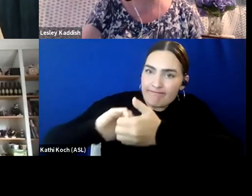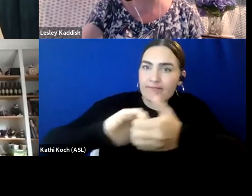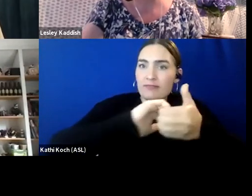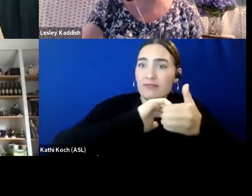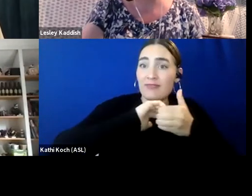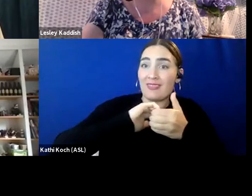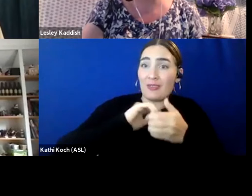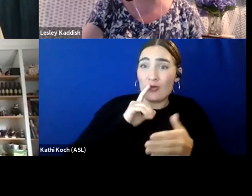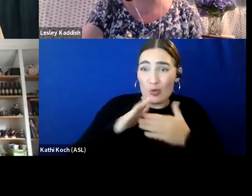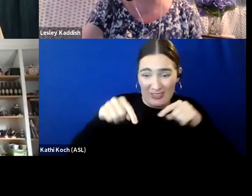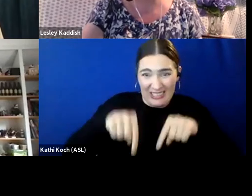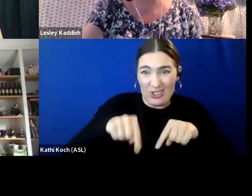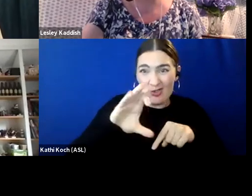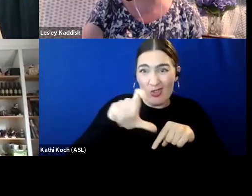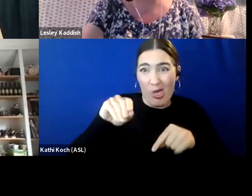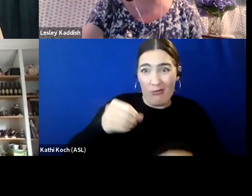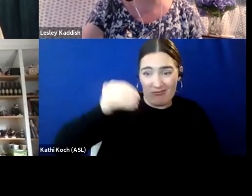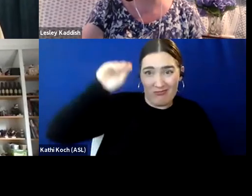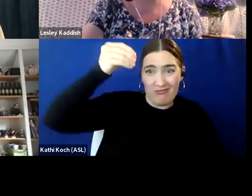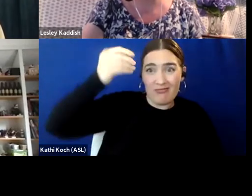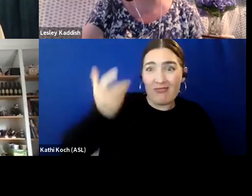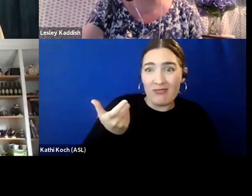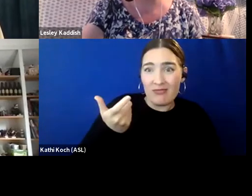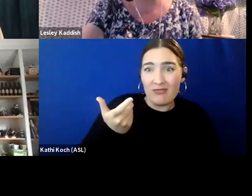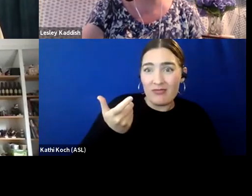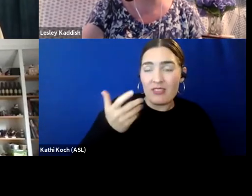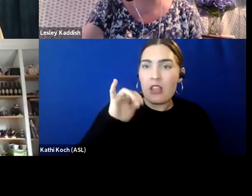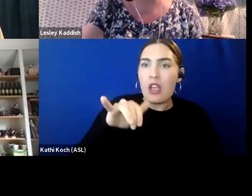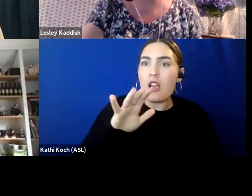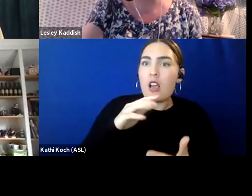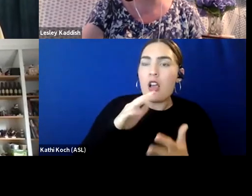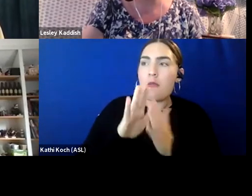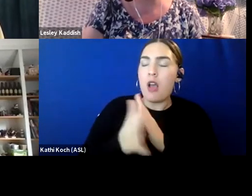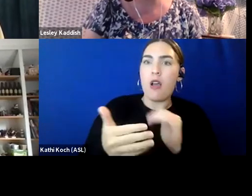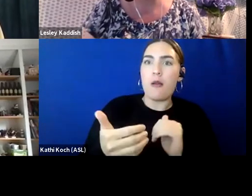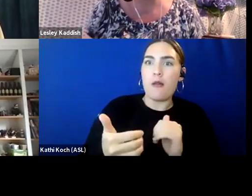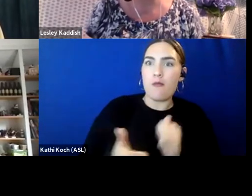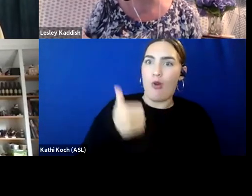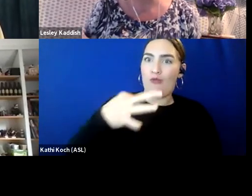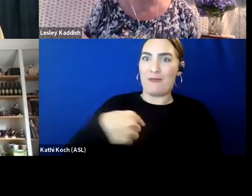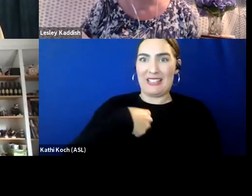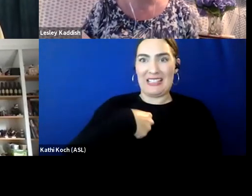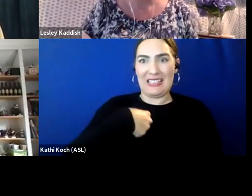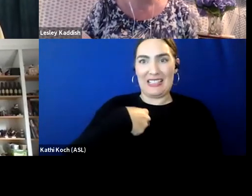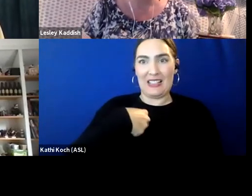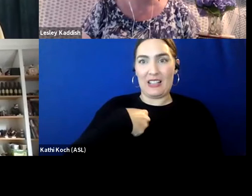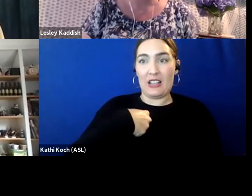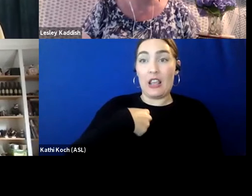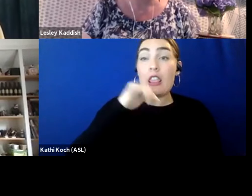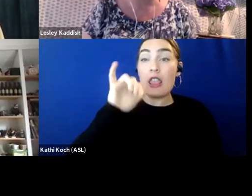instrument, that I was able to be the most me. And by being the most me, I could allow someone to explore the most of